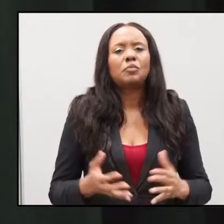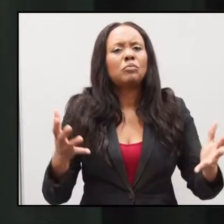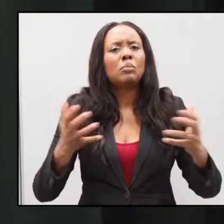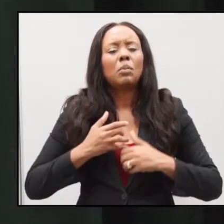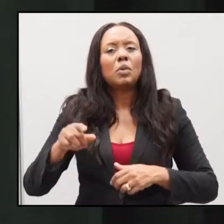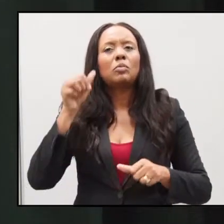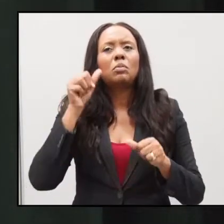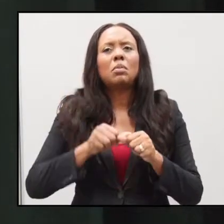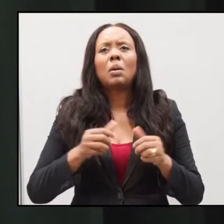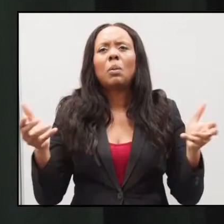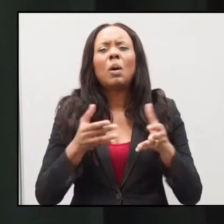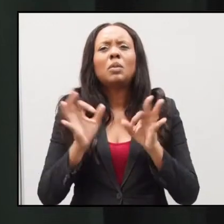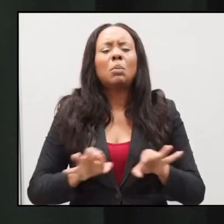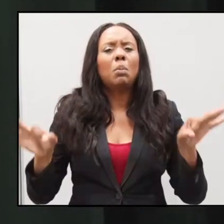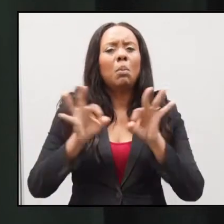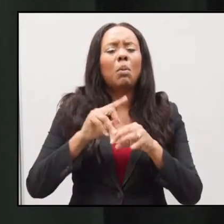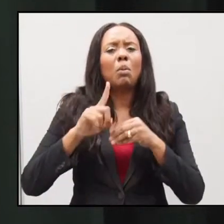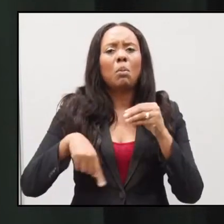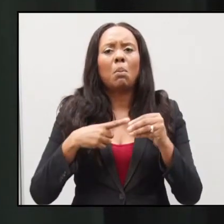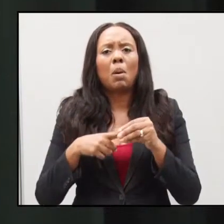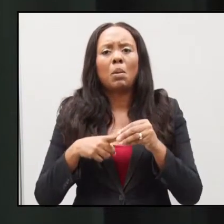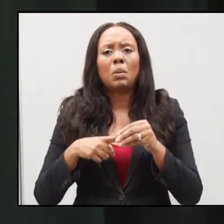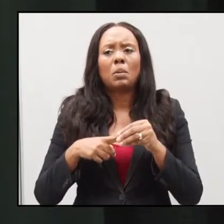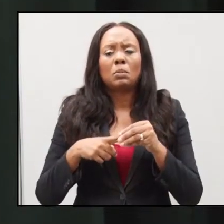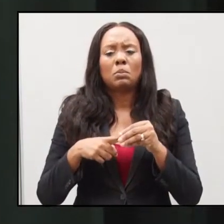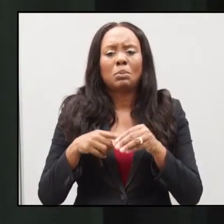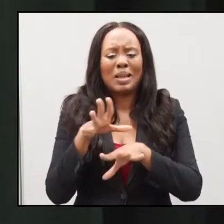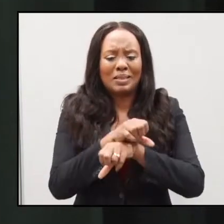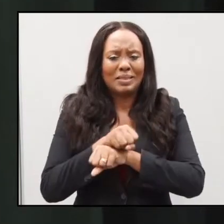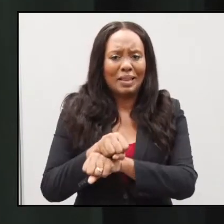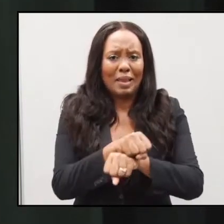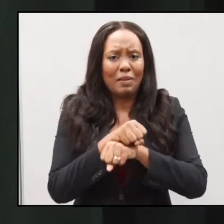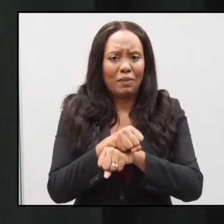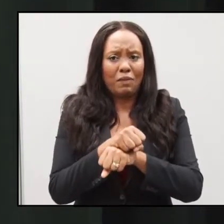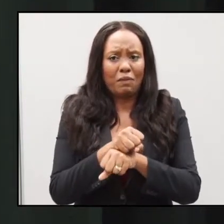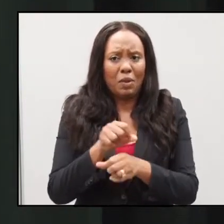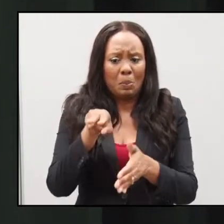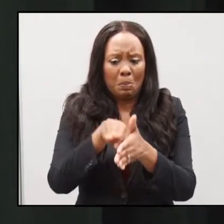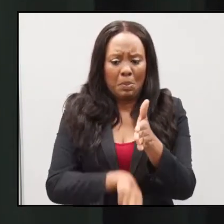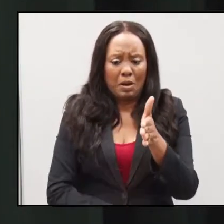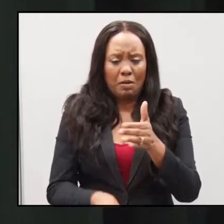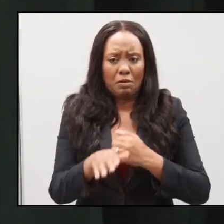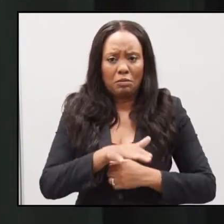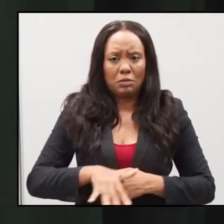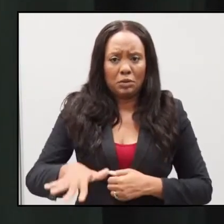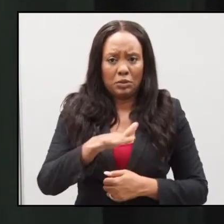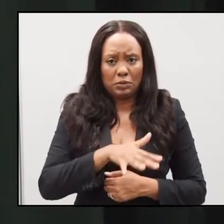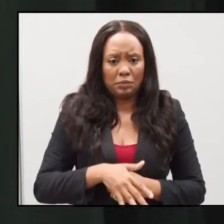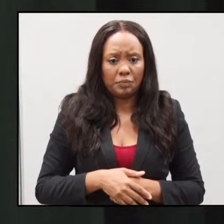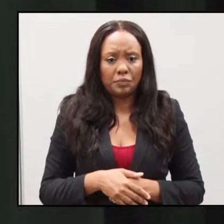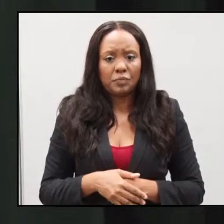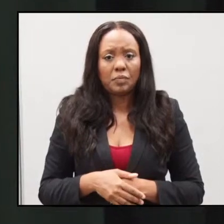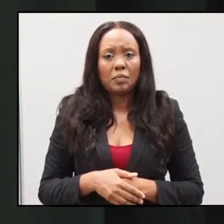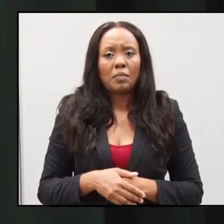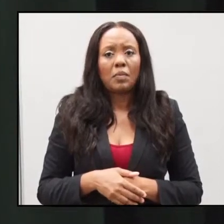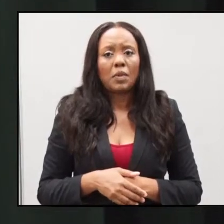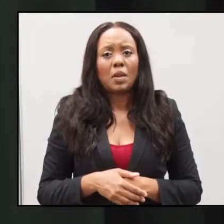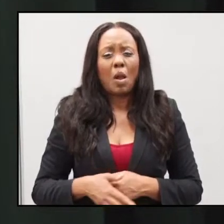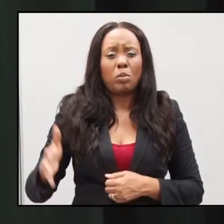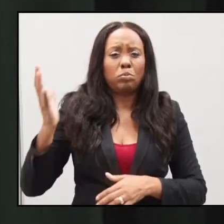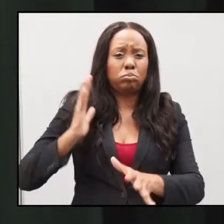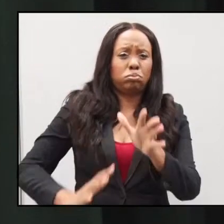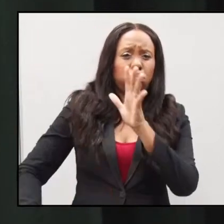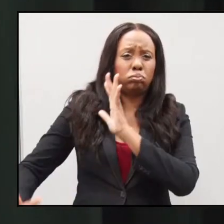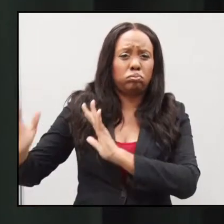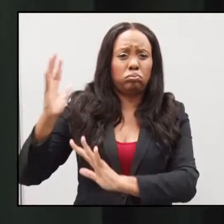ground at Newton. That enslaved burial ground, created in 1660 and until the 1834 Emancipation